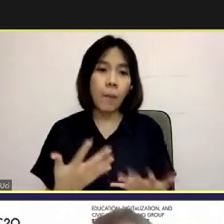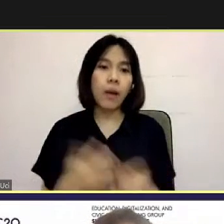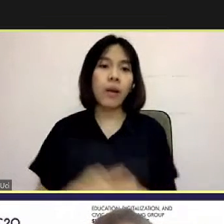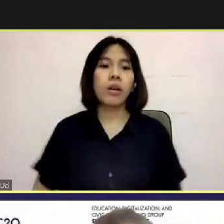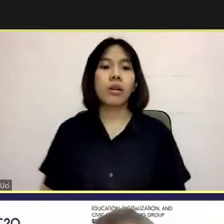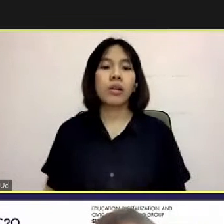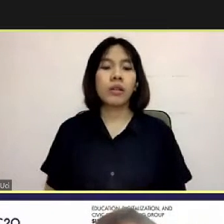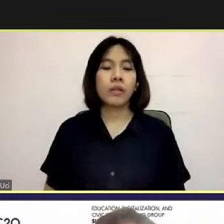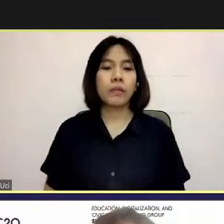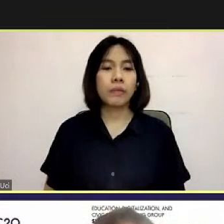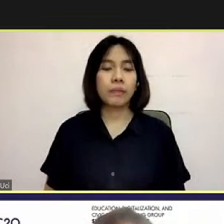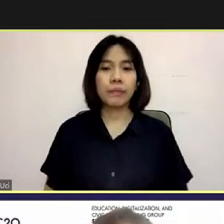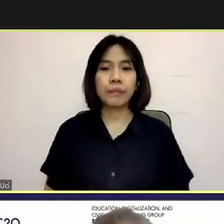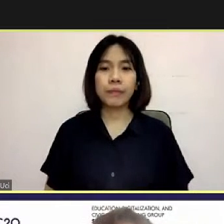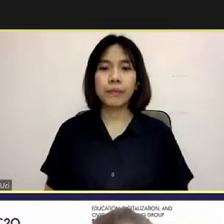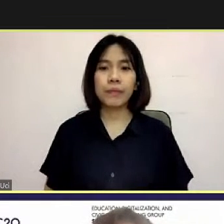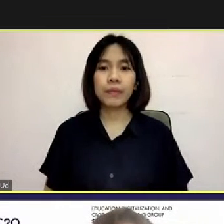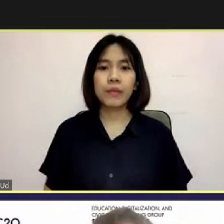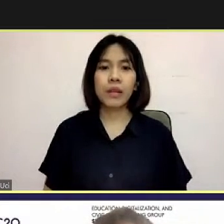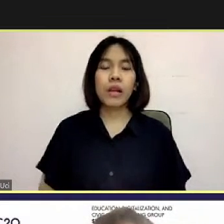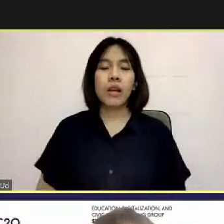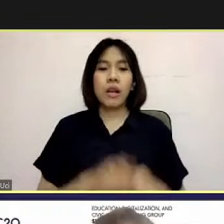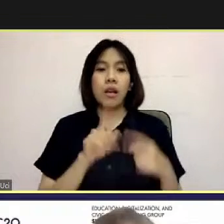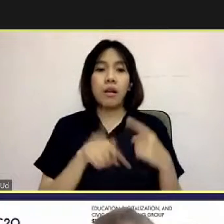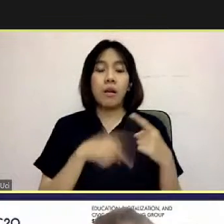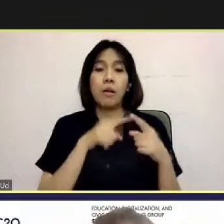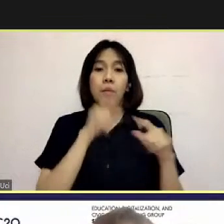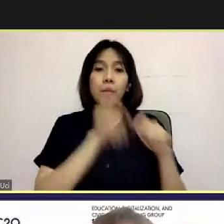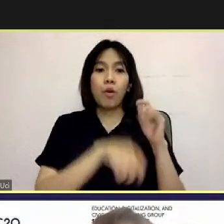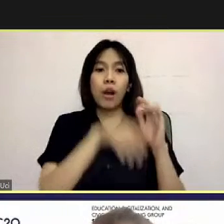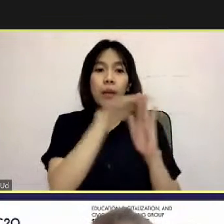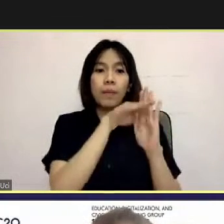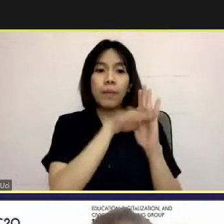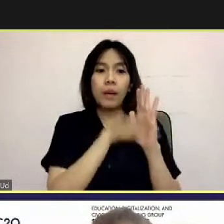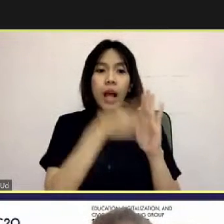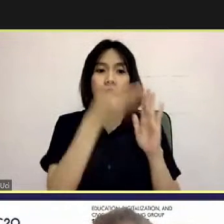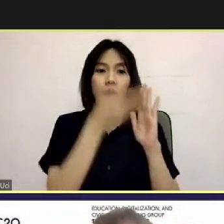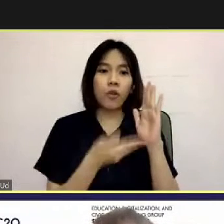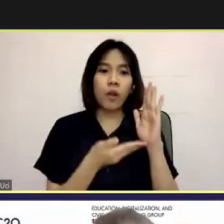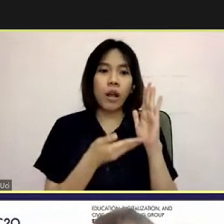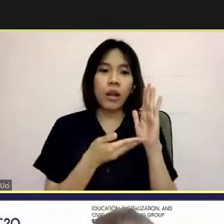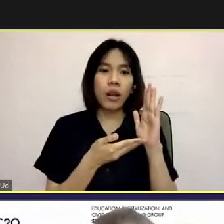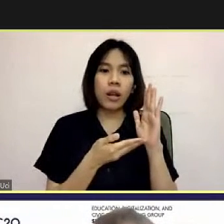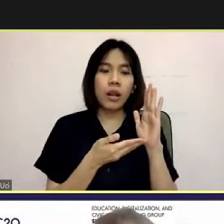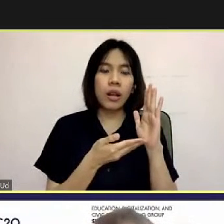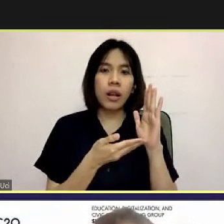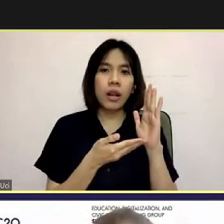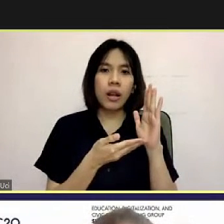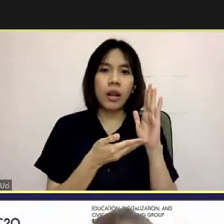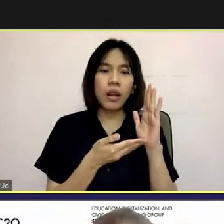we can do, one of them is to strengthen the regulation, anti-slack regulation,